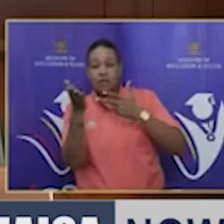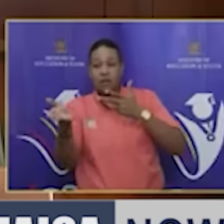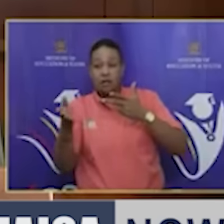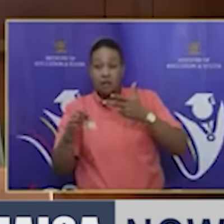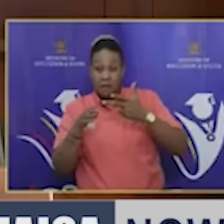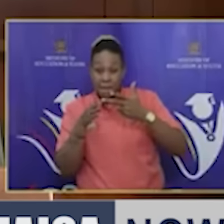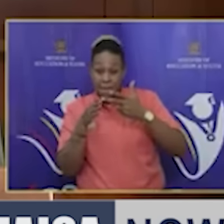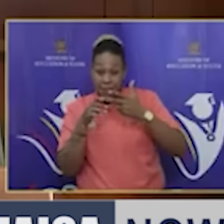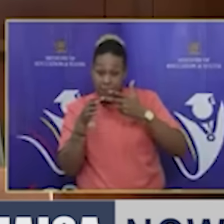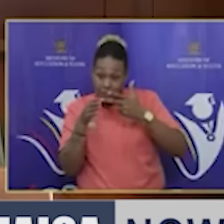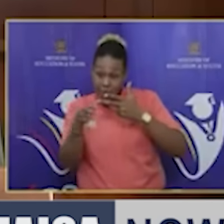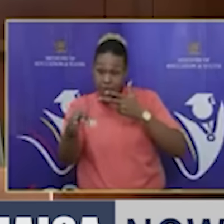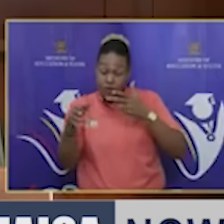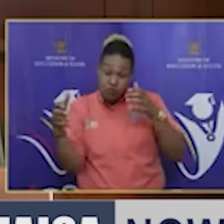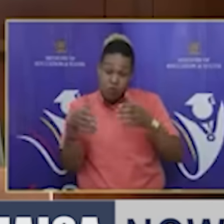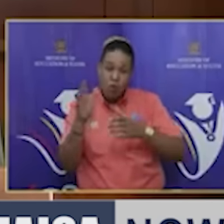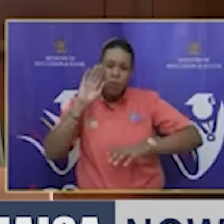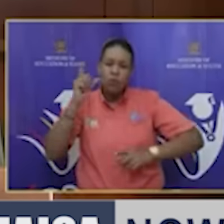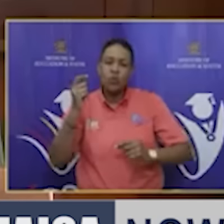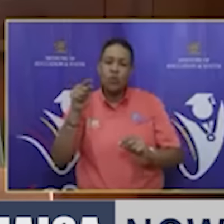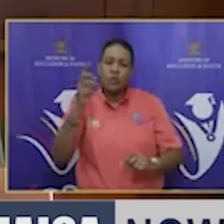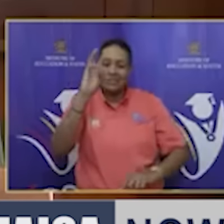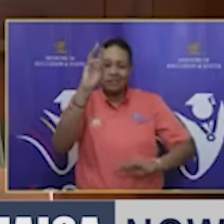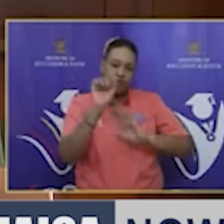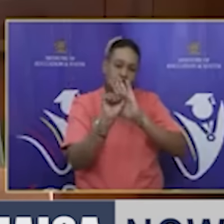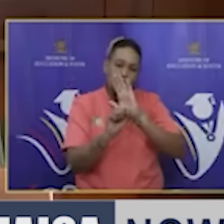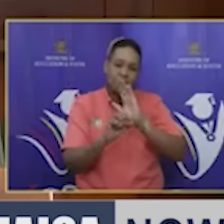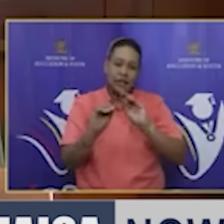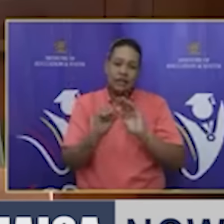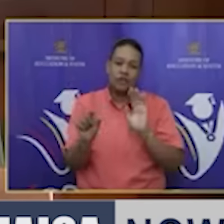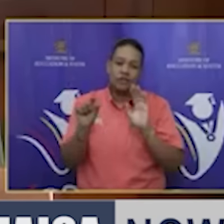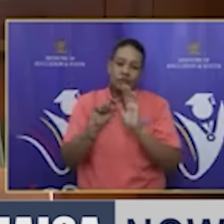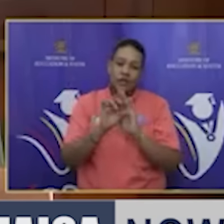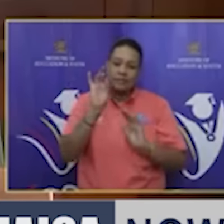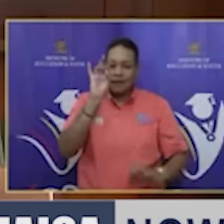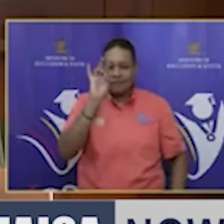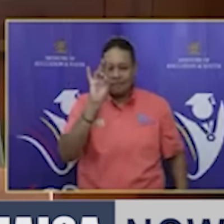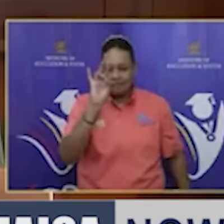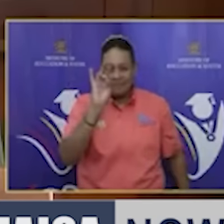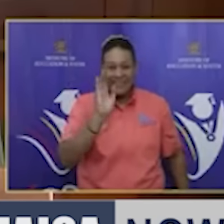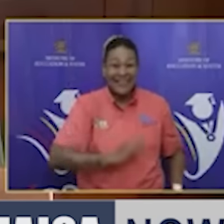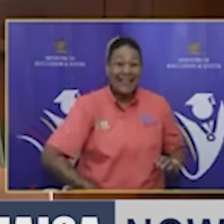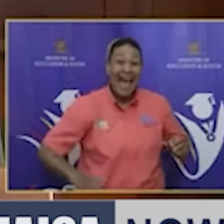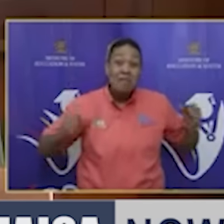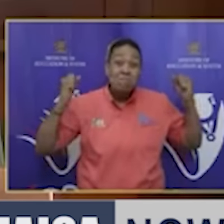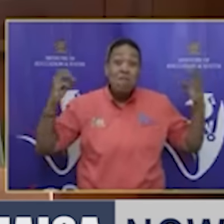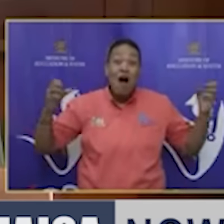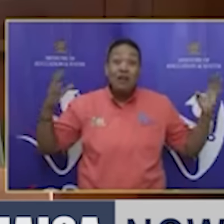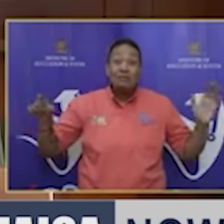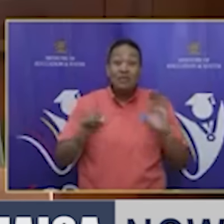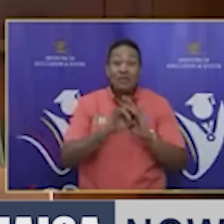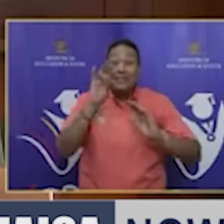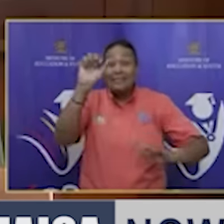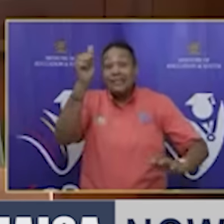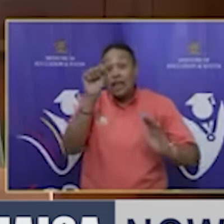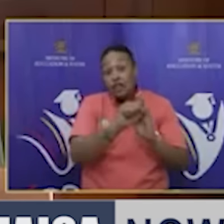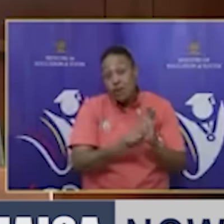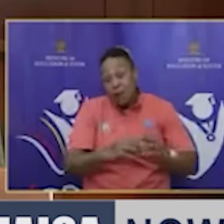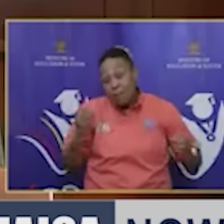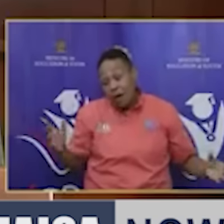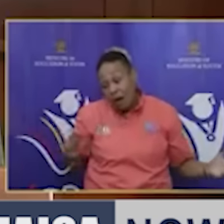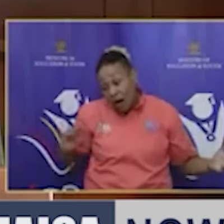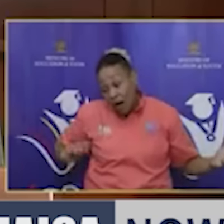will do only 6 subjects in grade 7, instead of the multiple subjects some